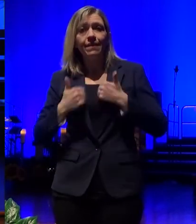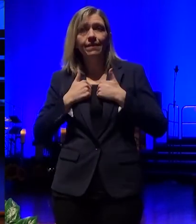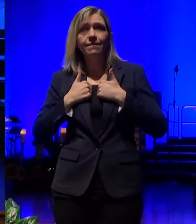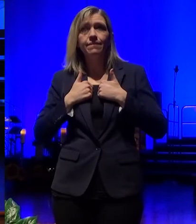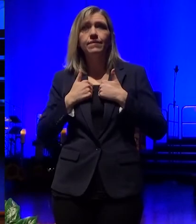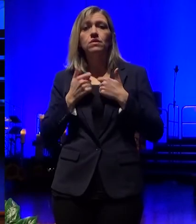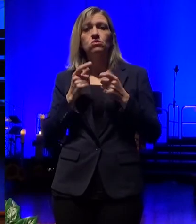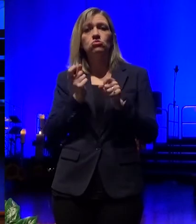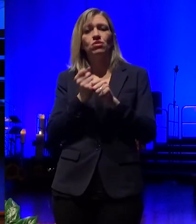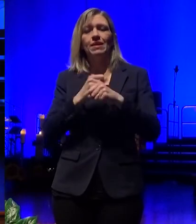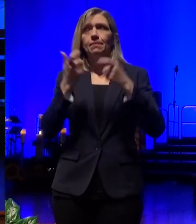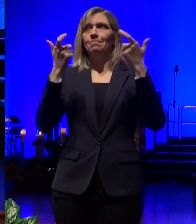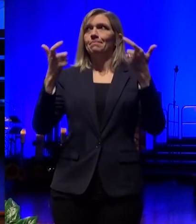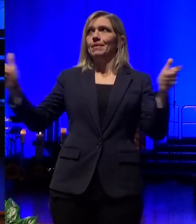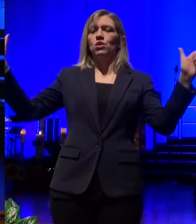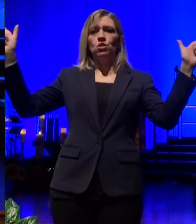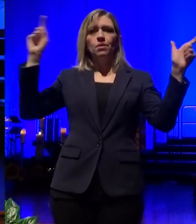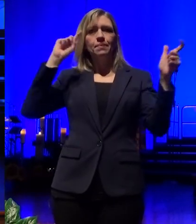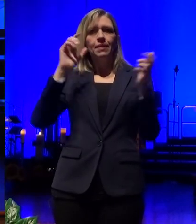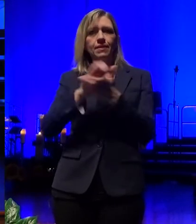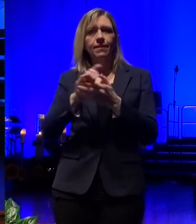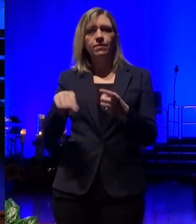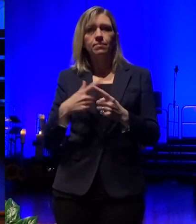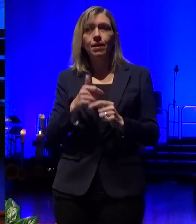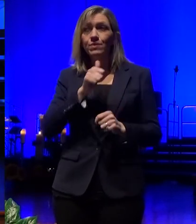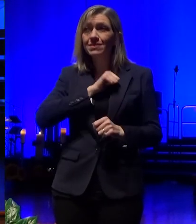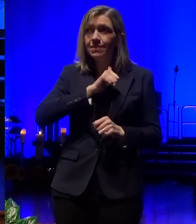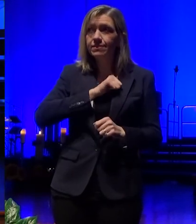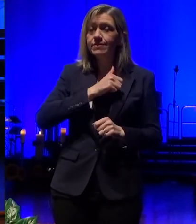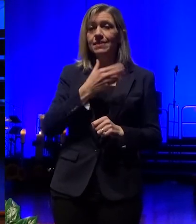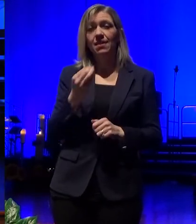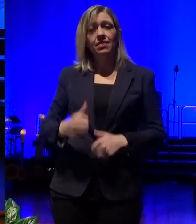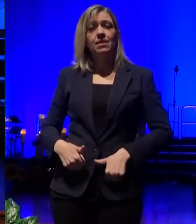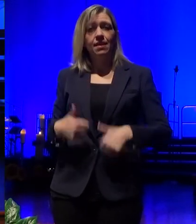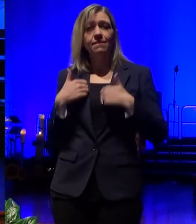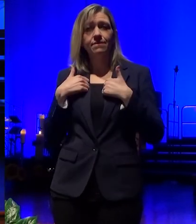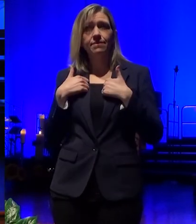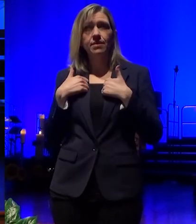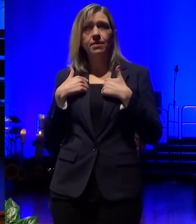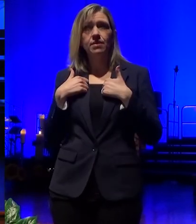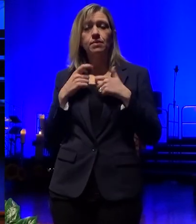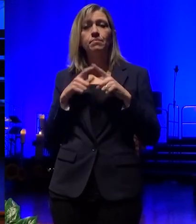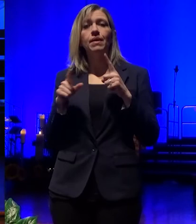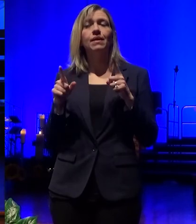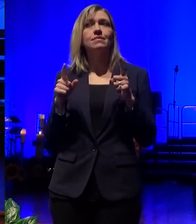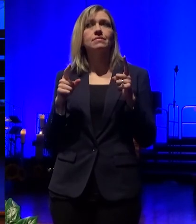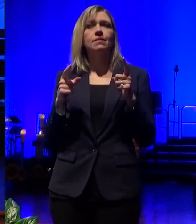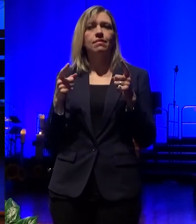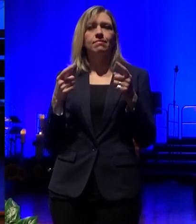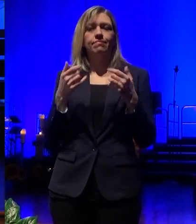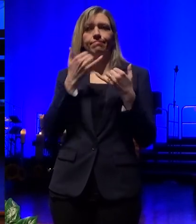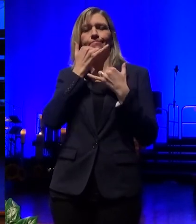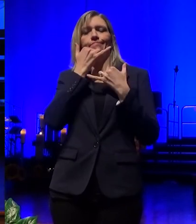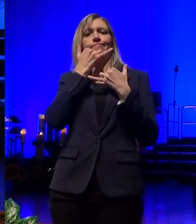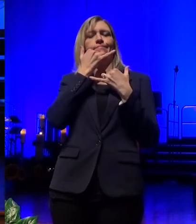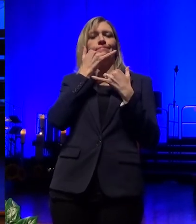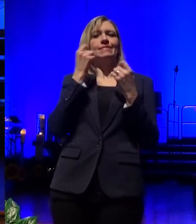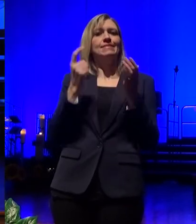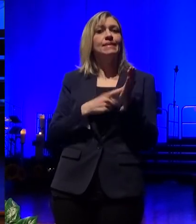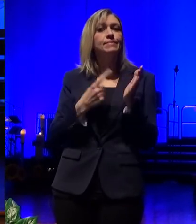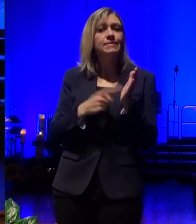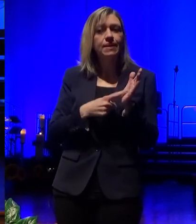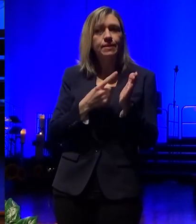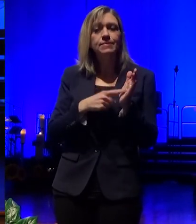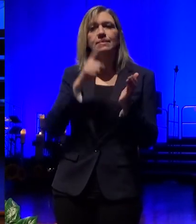a bigger belief about ourselves and about life. But we get caught because our